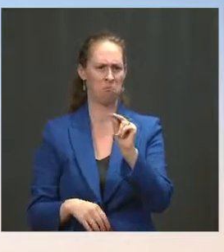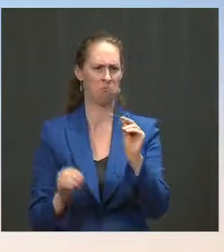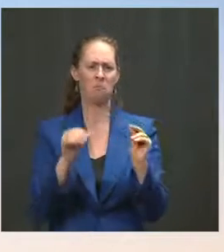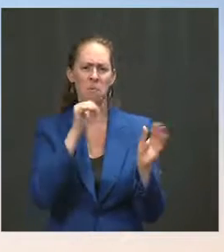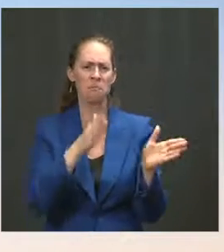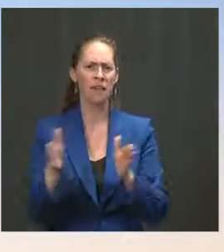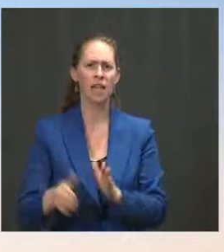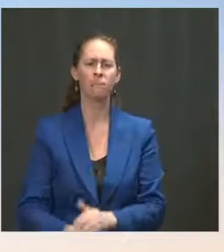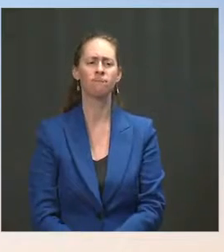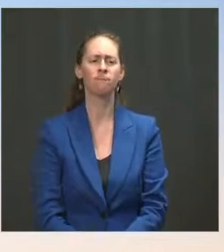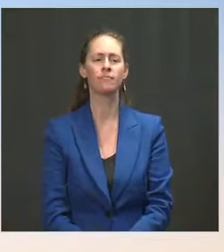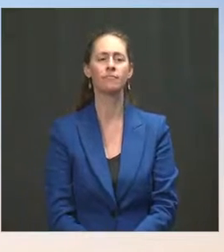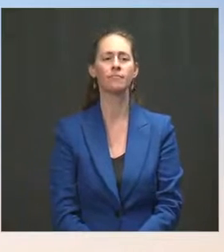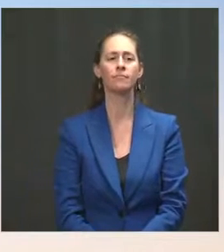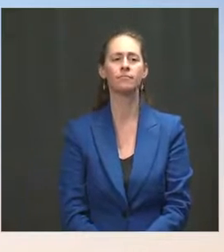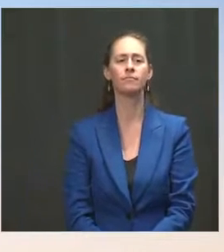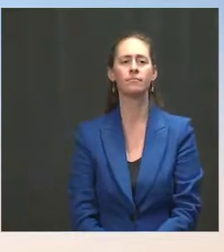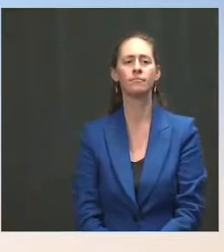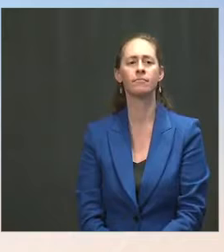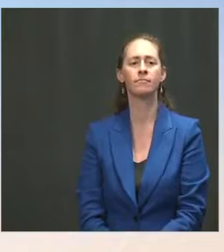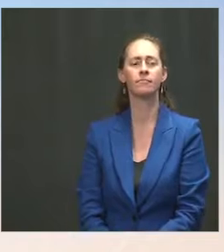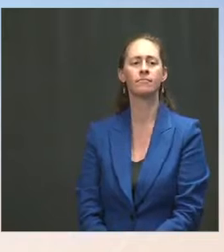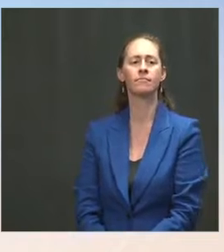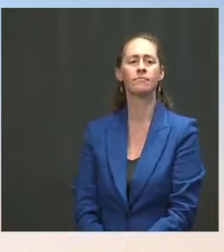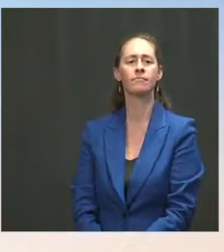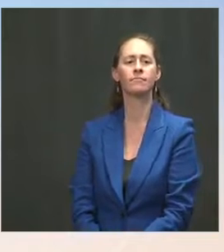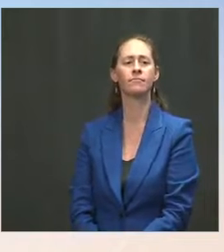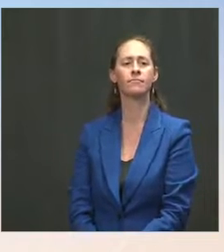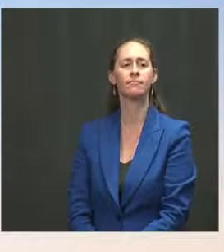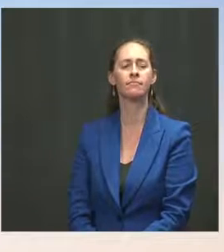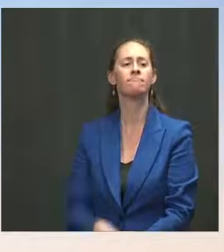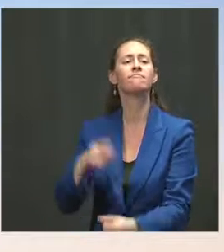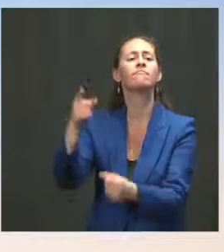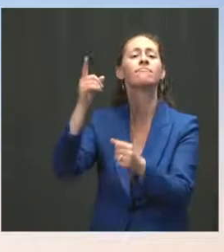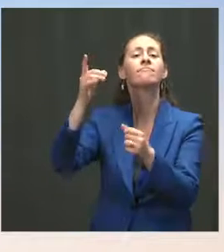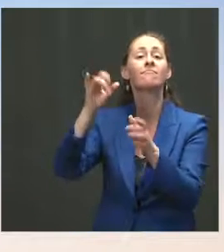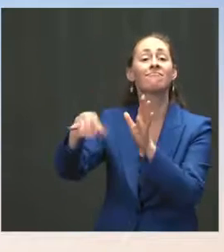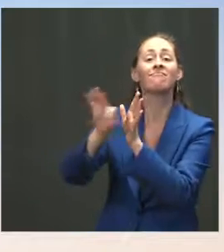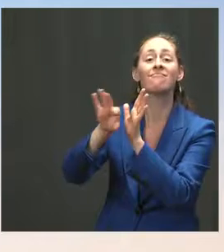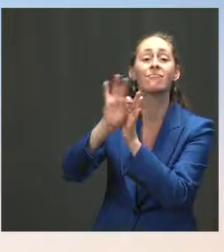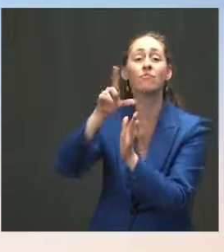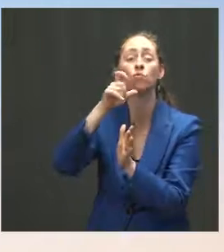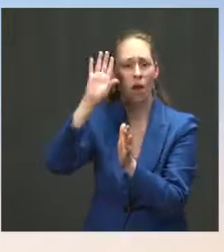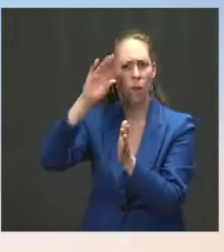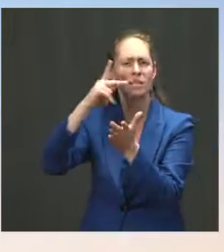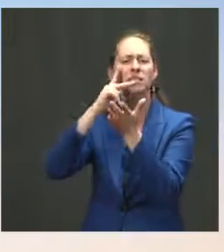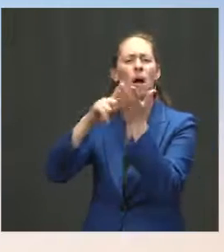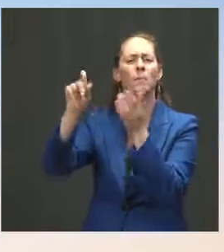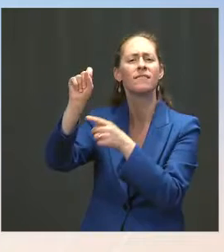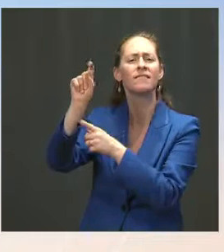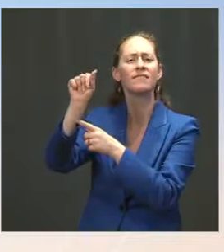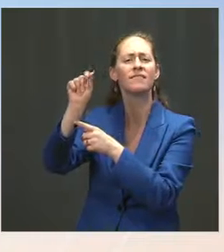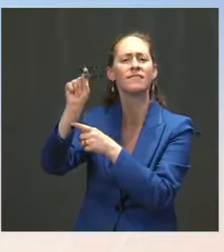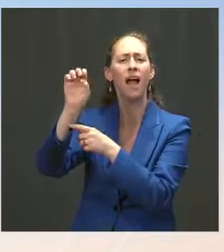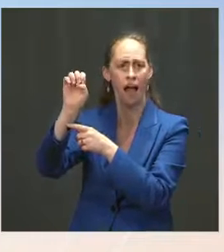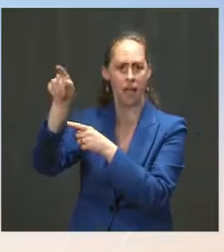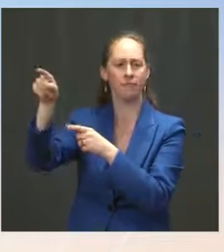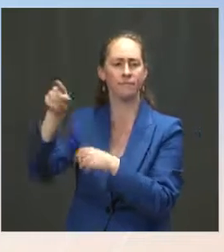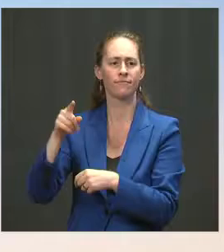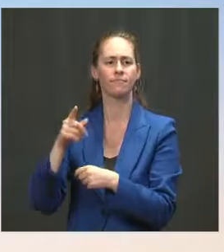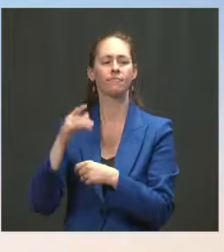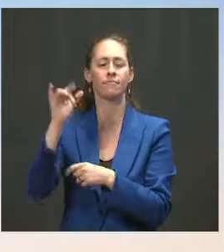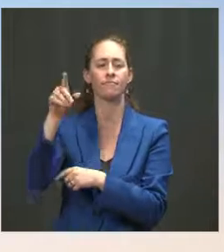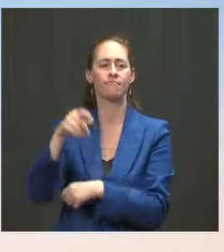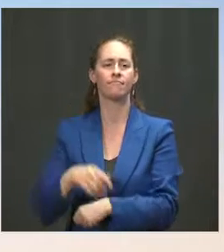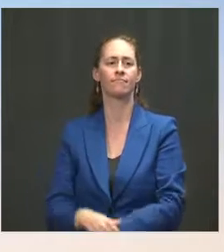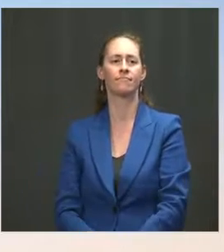nominations again, I know that Secretary Blinken called for the nomination of Deborah Lipstadt as Special Envoy to